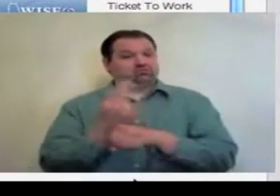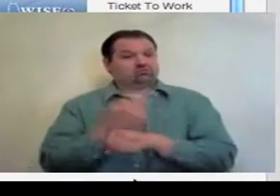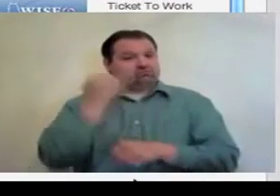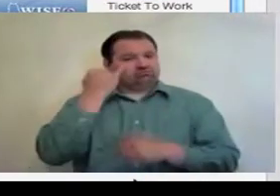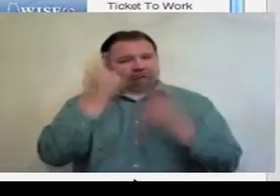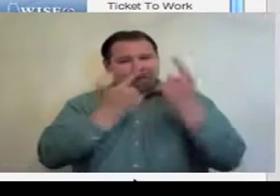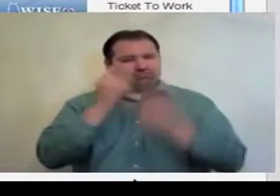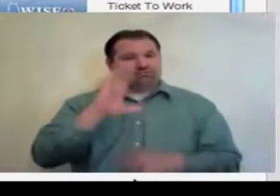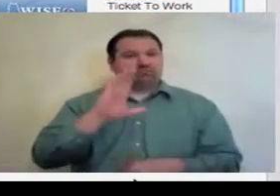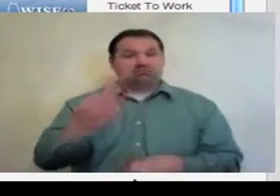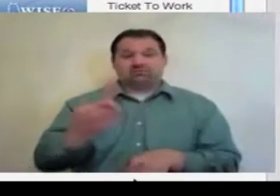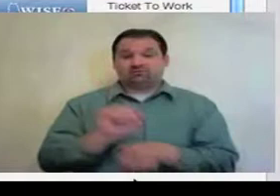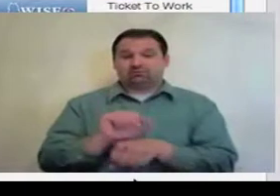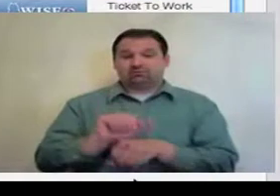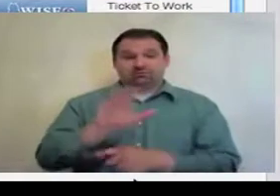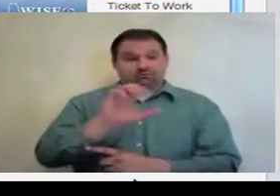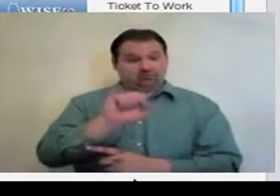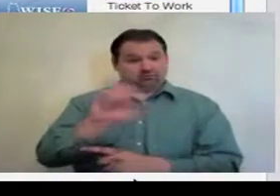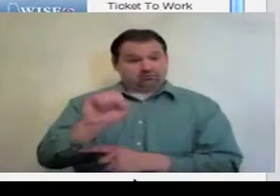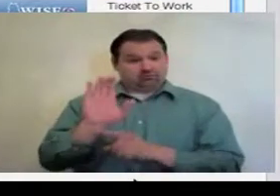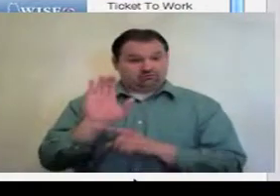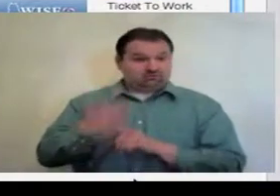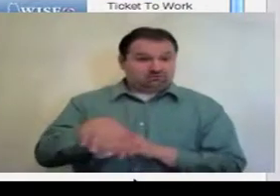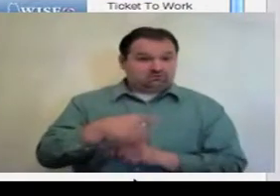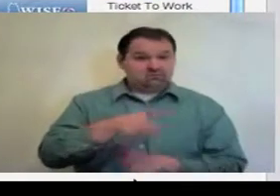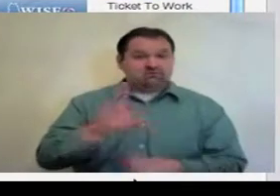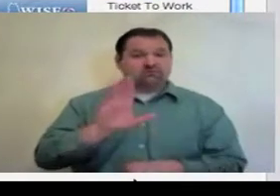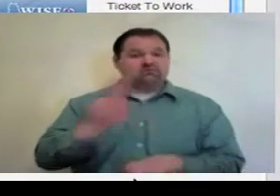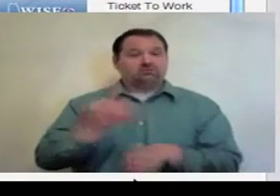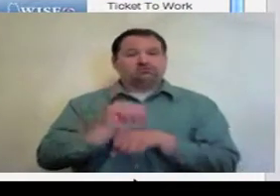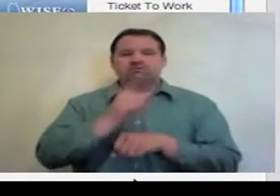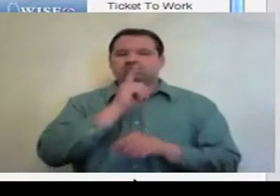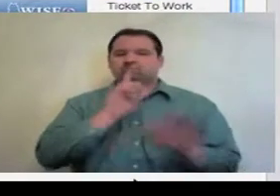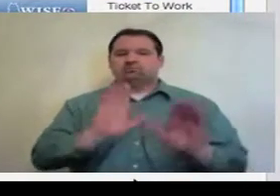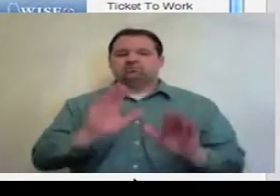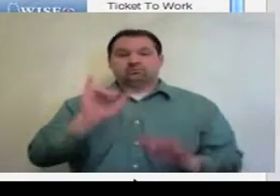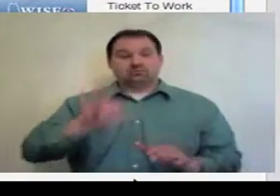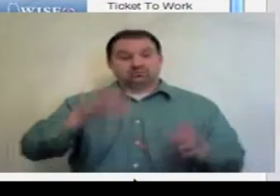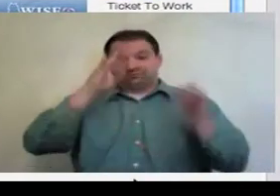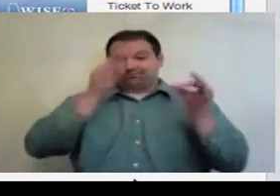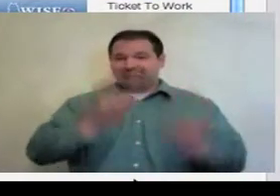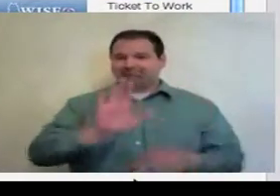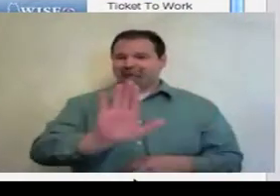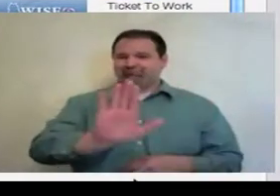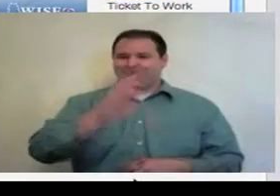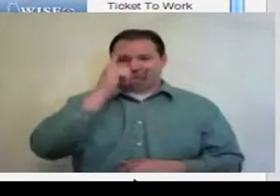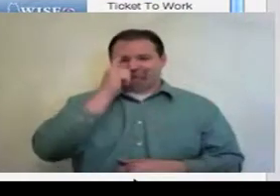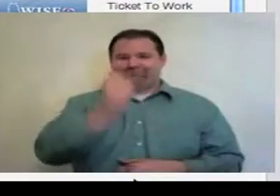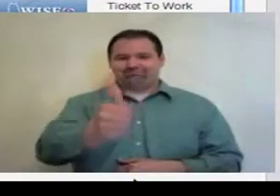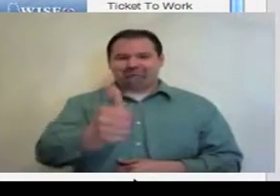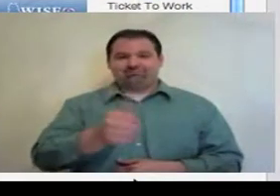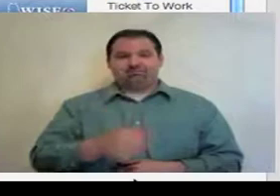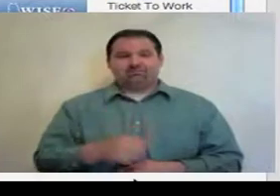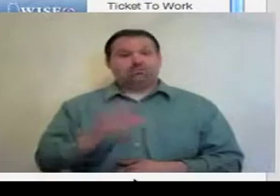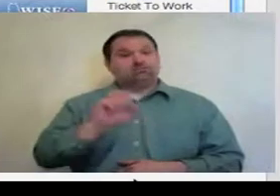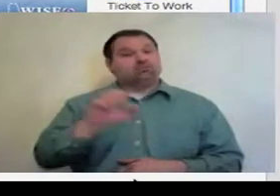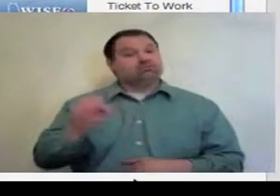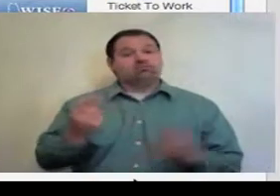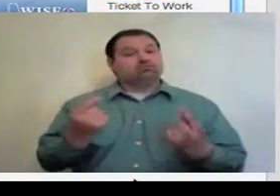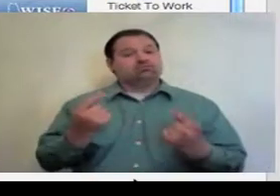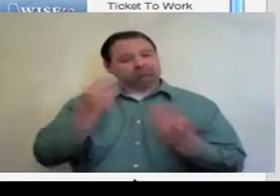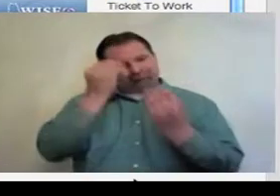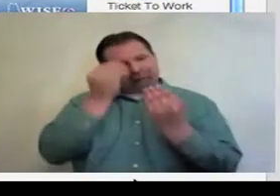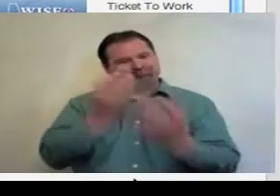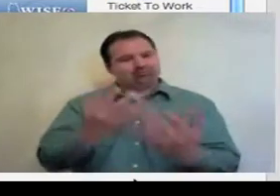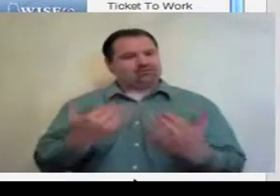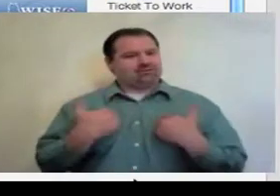as you consider going back to work. Social Security does not force you to go back to work. This is a decision that you have to make on your own, but we are here to